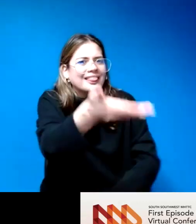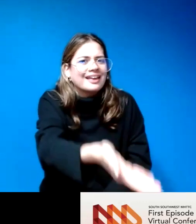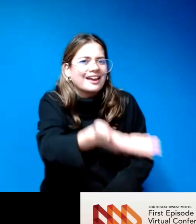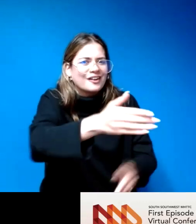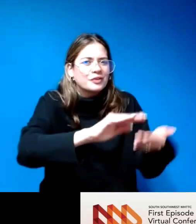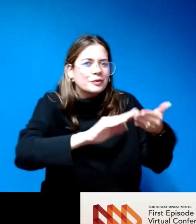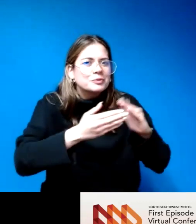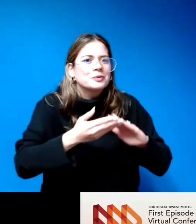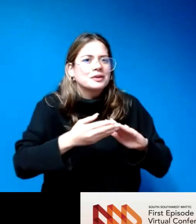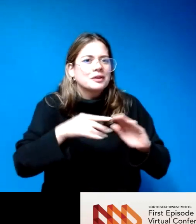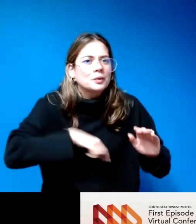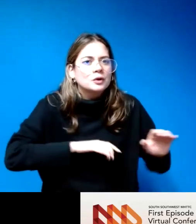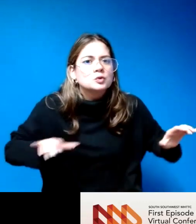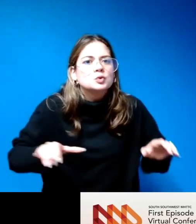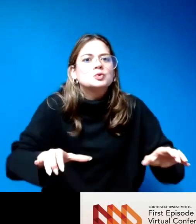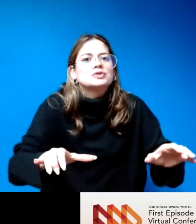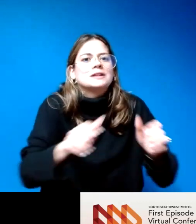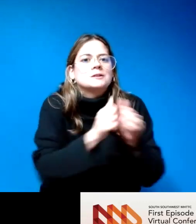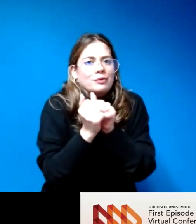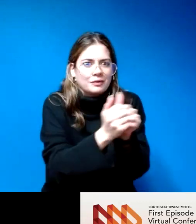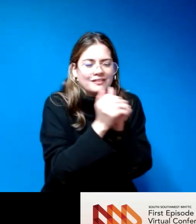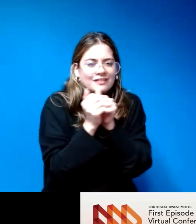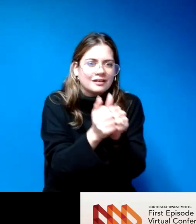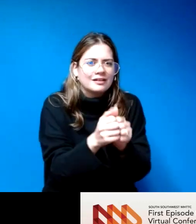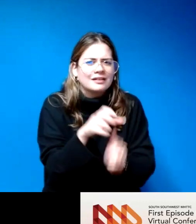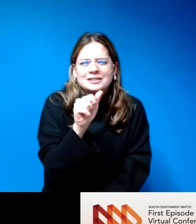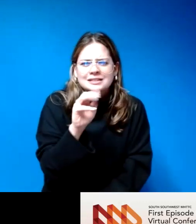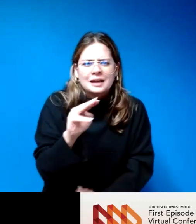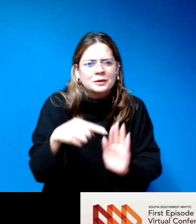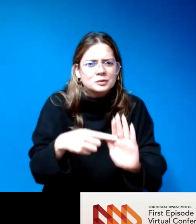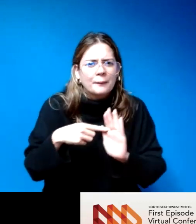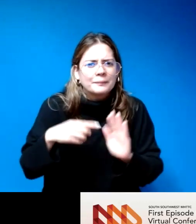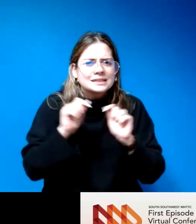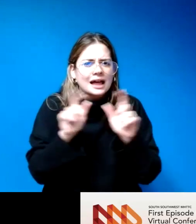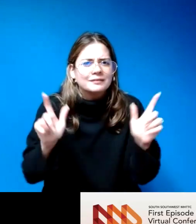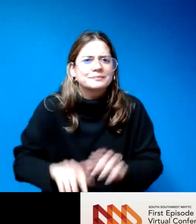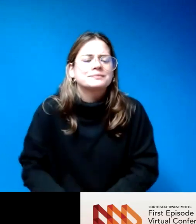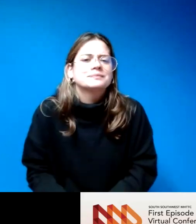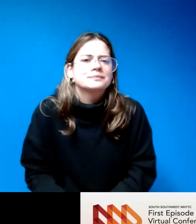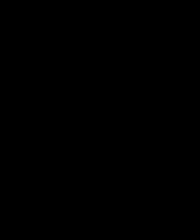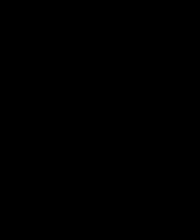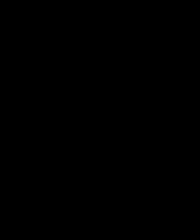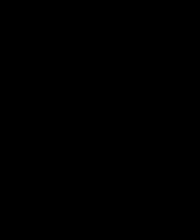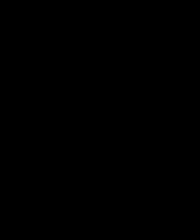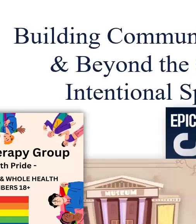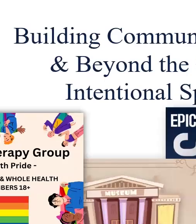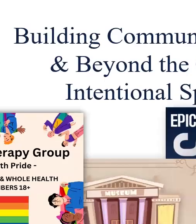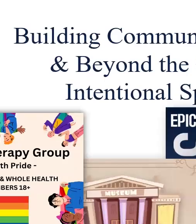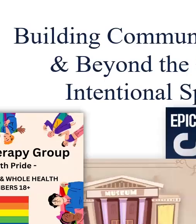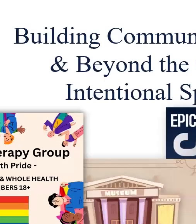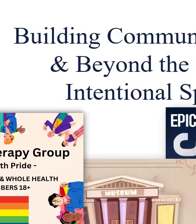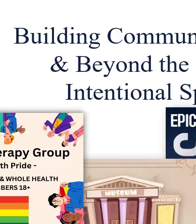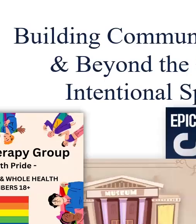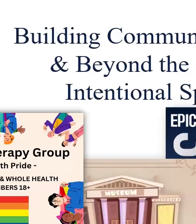where we could do an activity together. Sam, can I have the next slide, please? So some examples of what we did. So